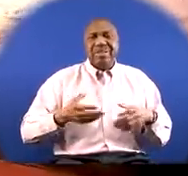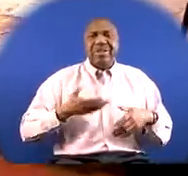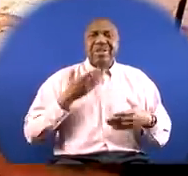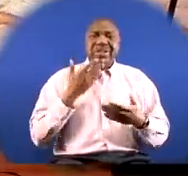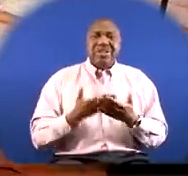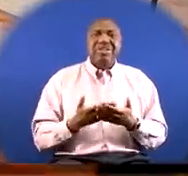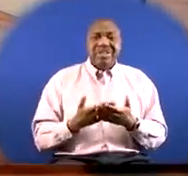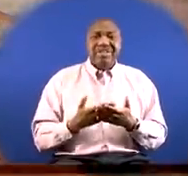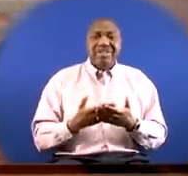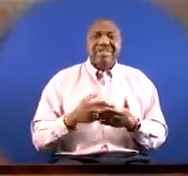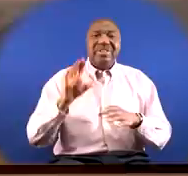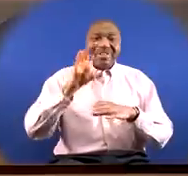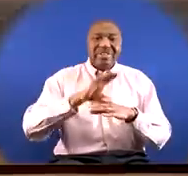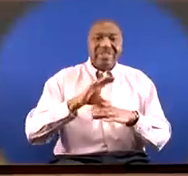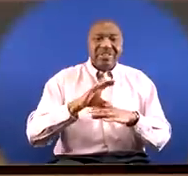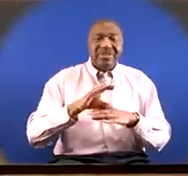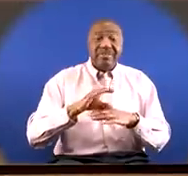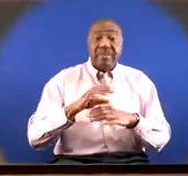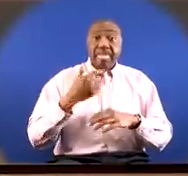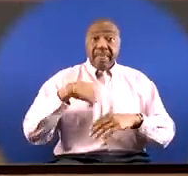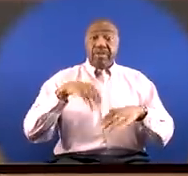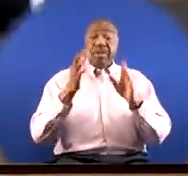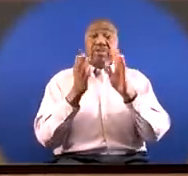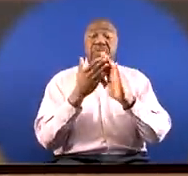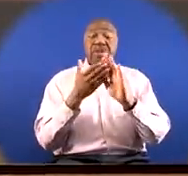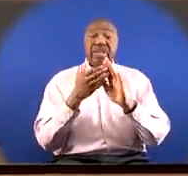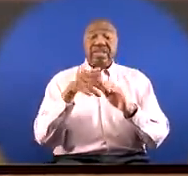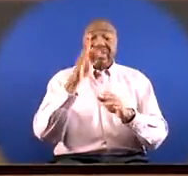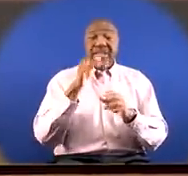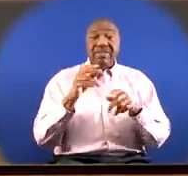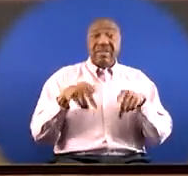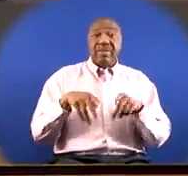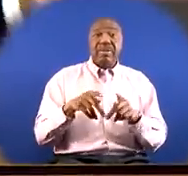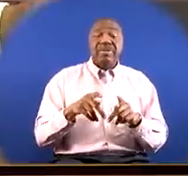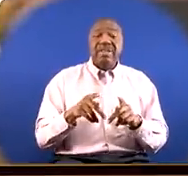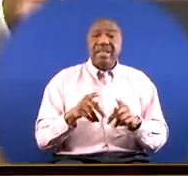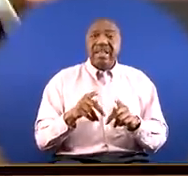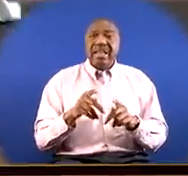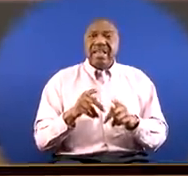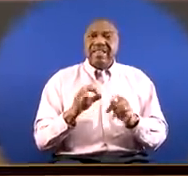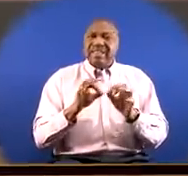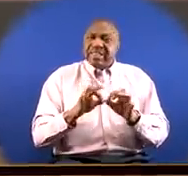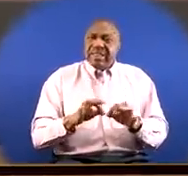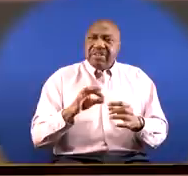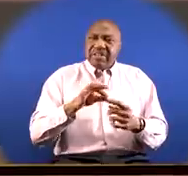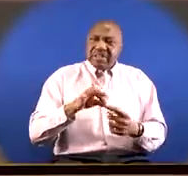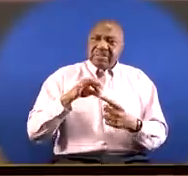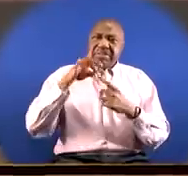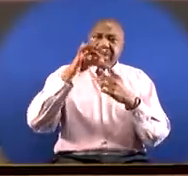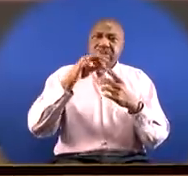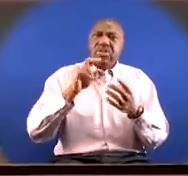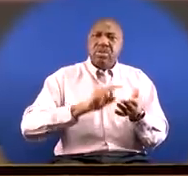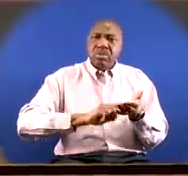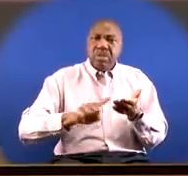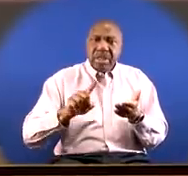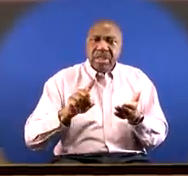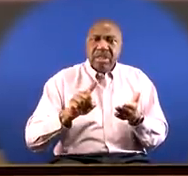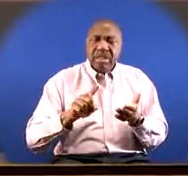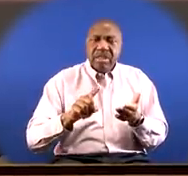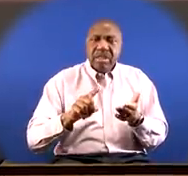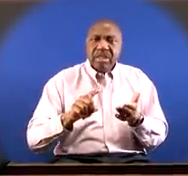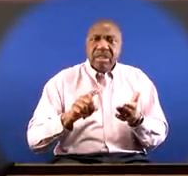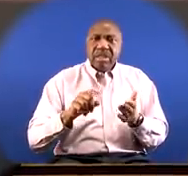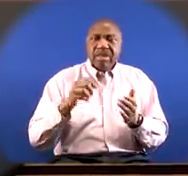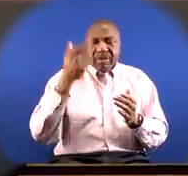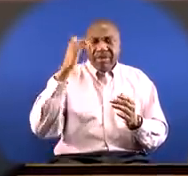Church, and we praise God for the privilege. We don't take this week lightly. This is a significant week for the body of Christ, and